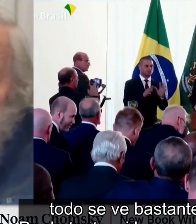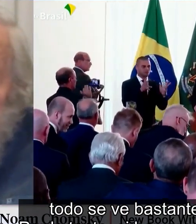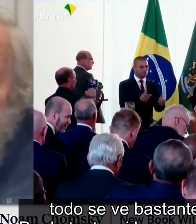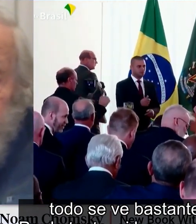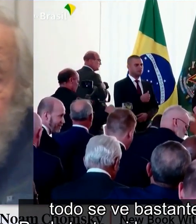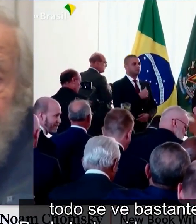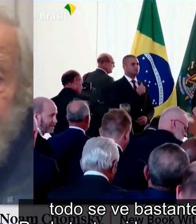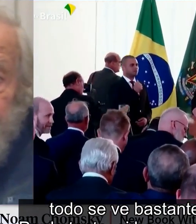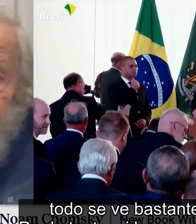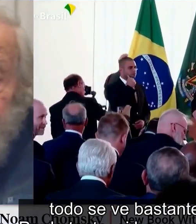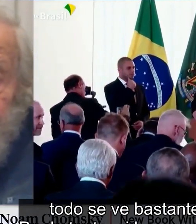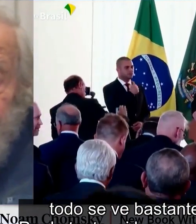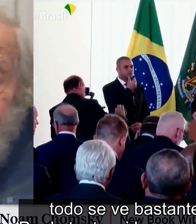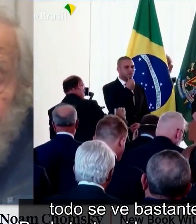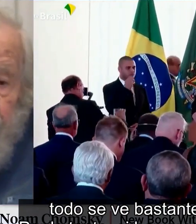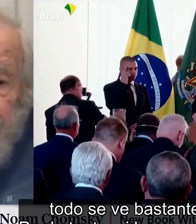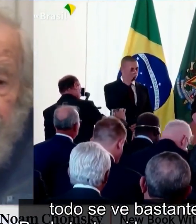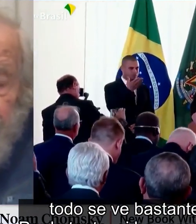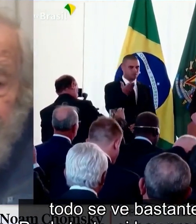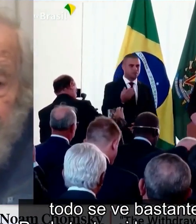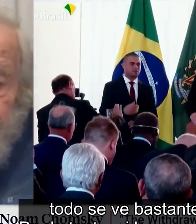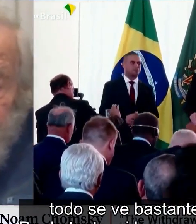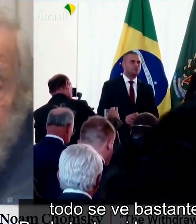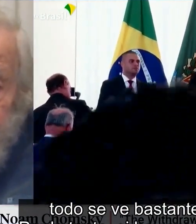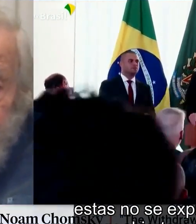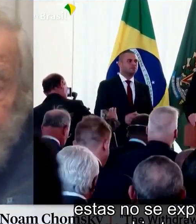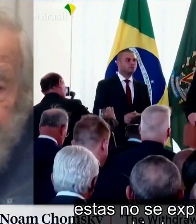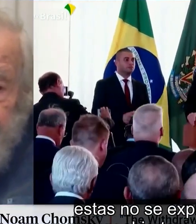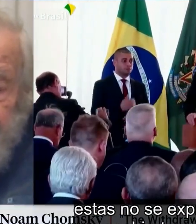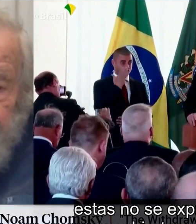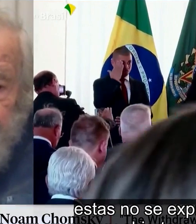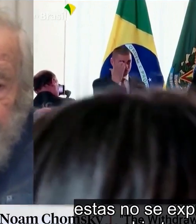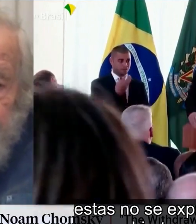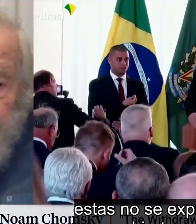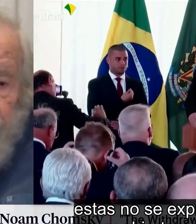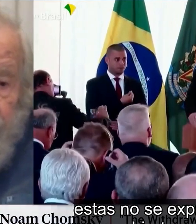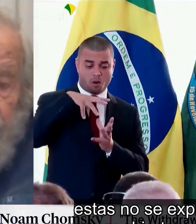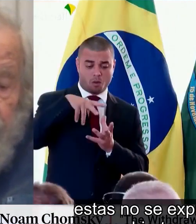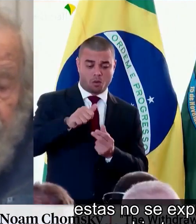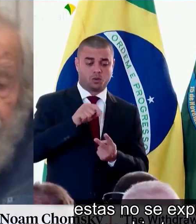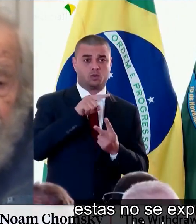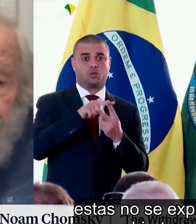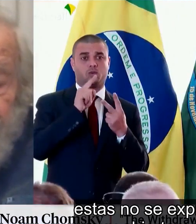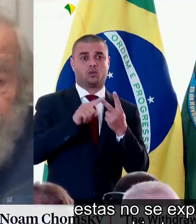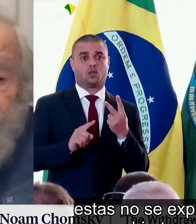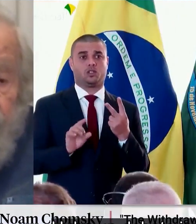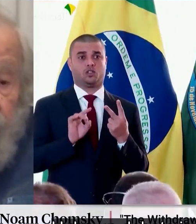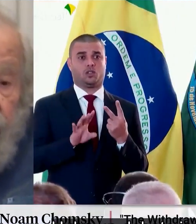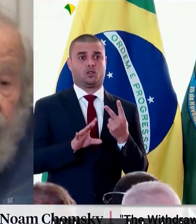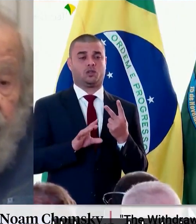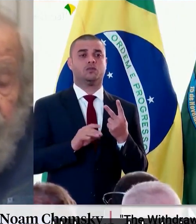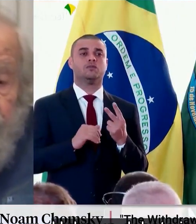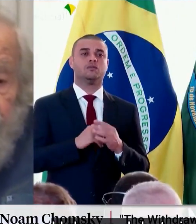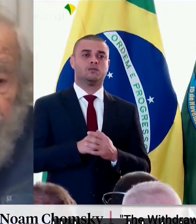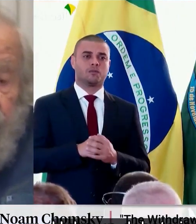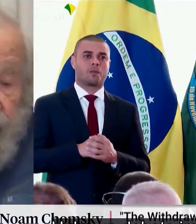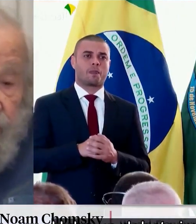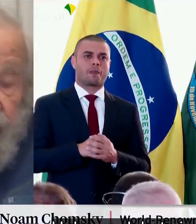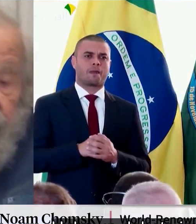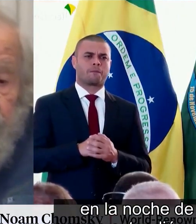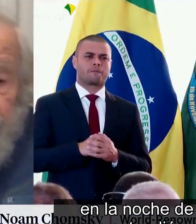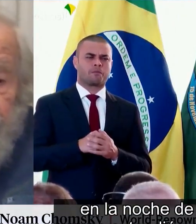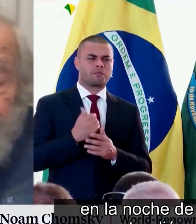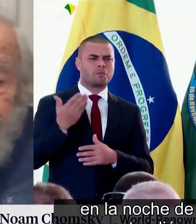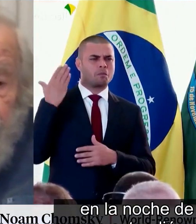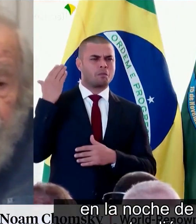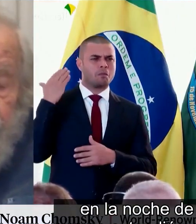normal. So if there are concerns, they're not very openly expressed. There are, last